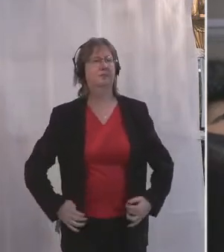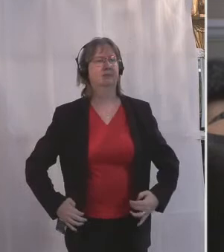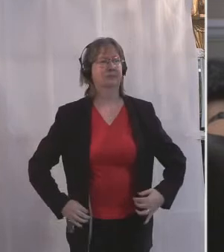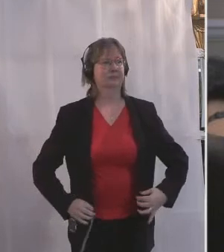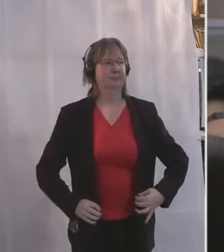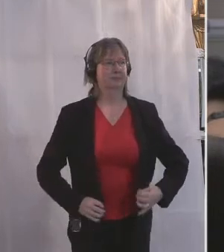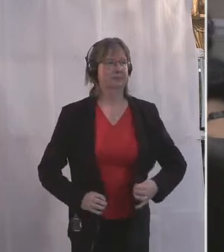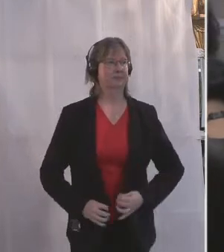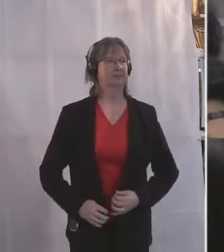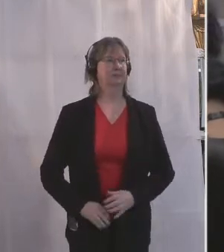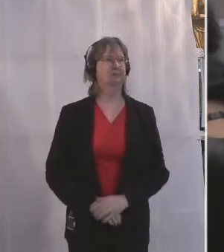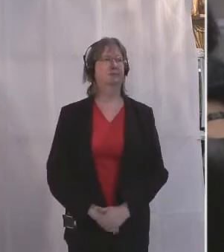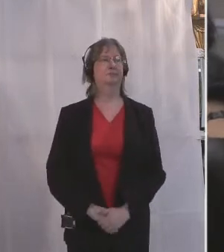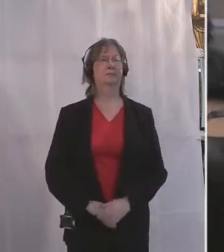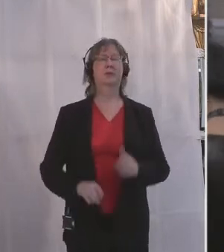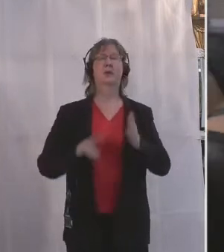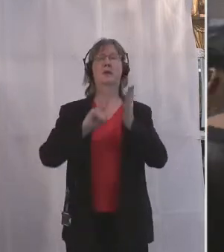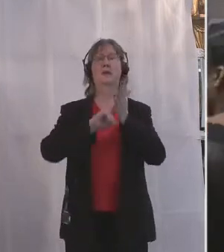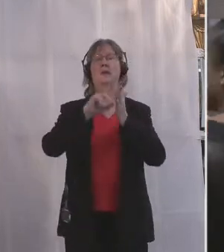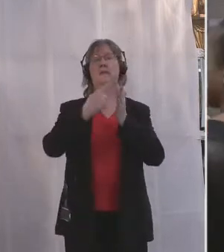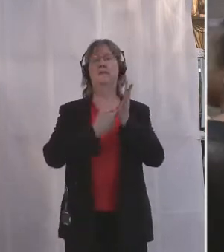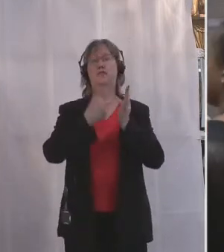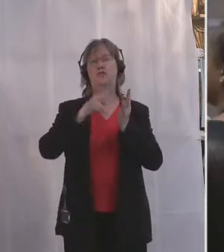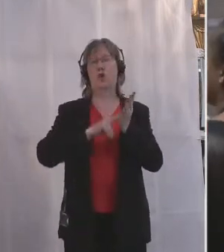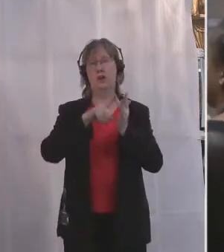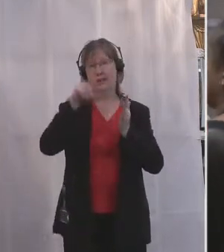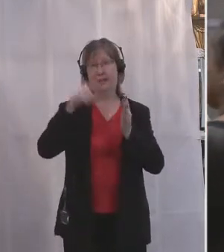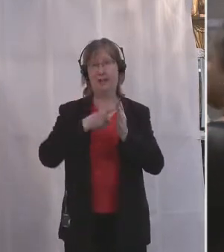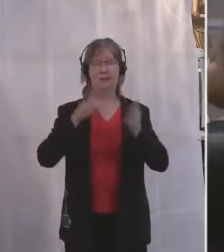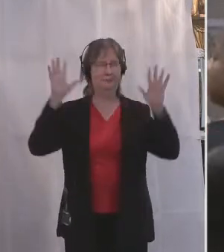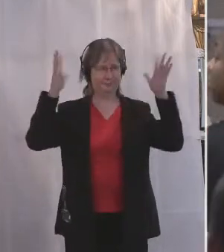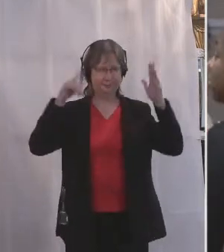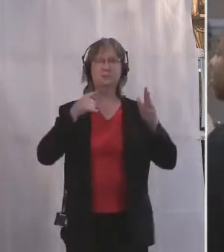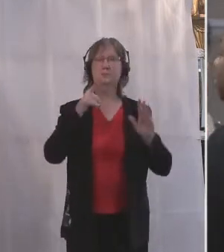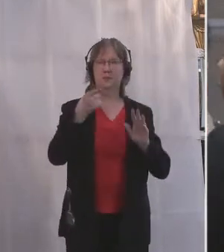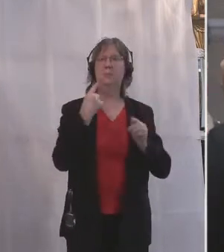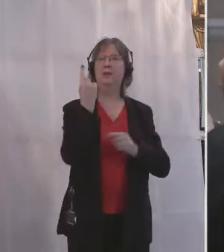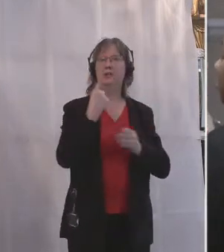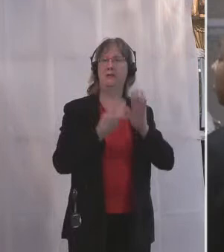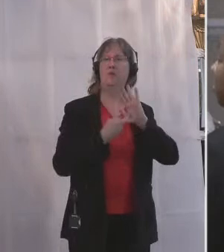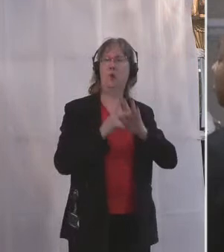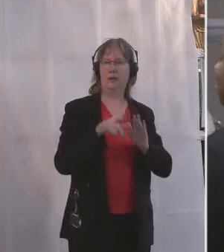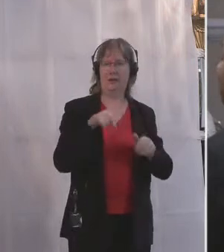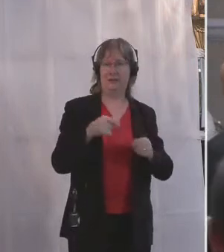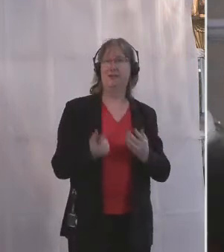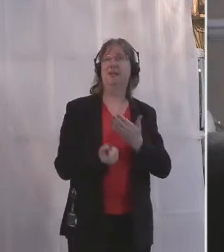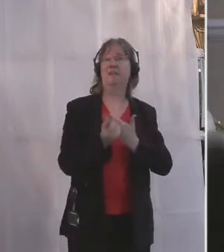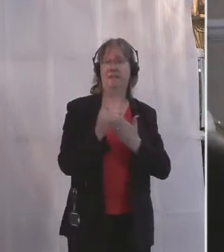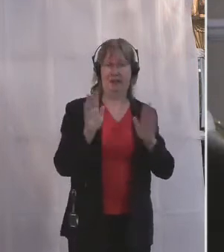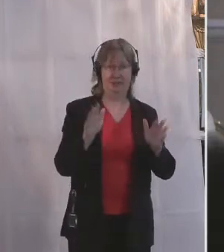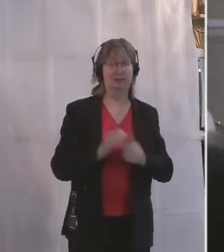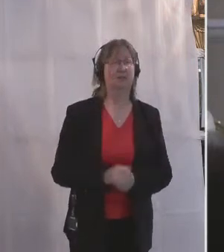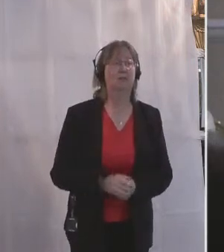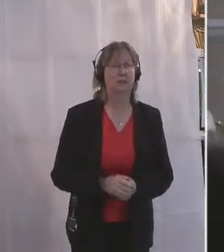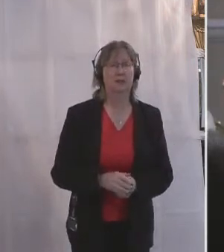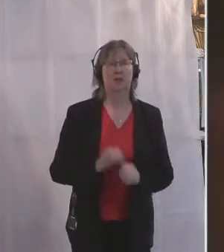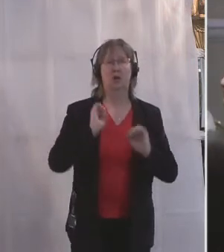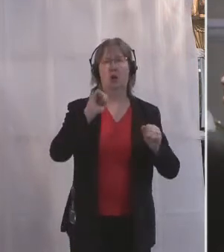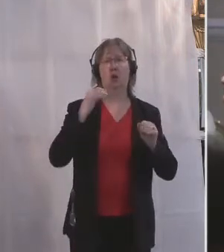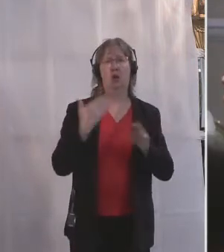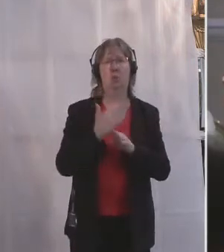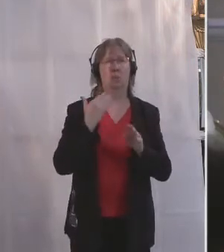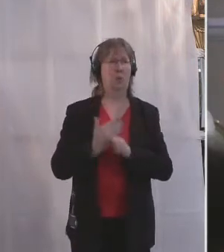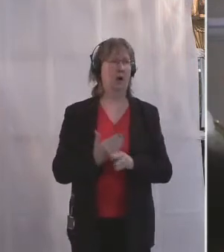Yeah, here it is. Okay, first of all, Veronica, who has organised this event and done an exceptional